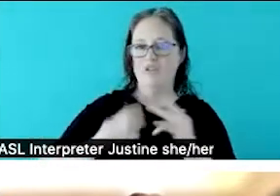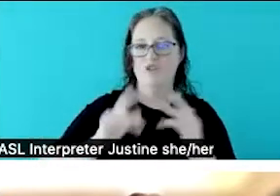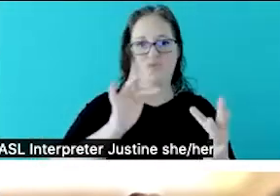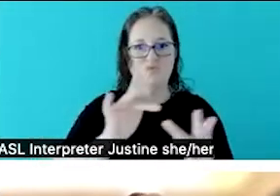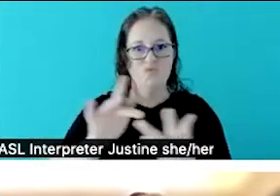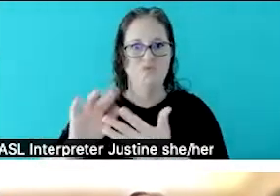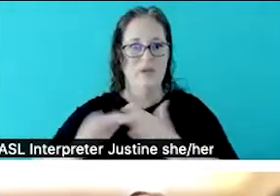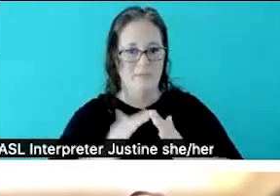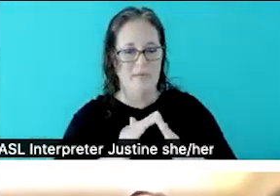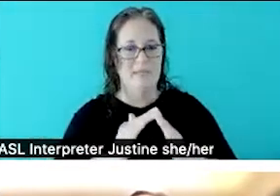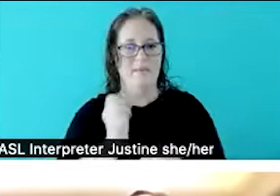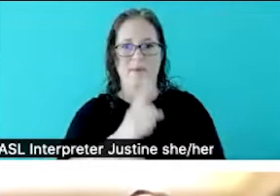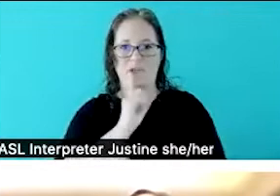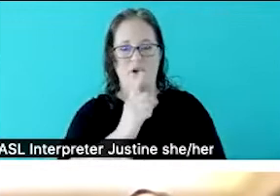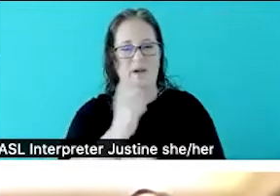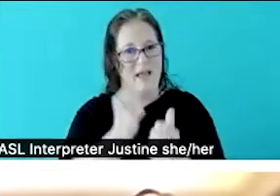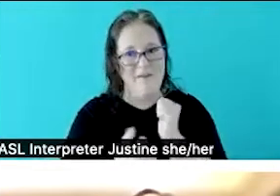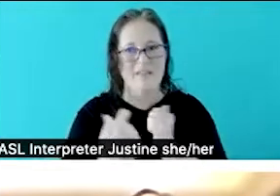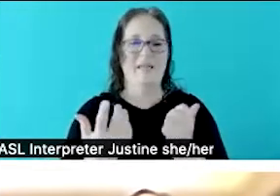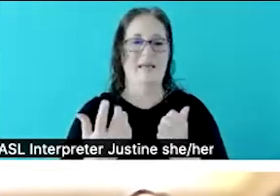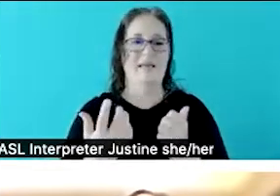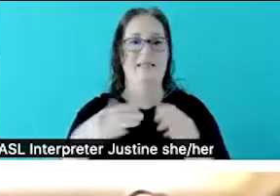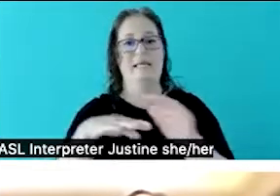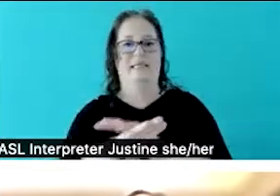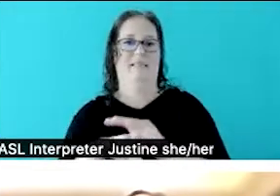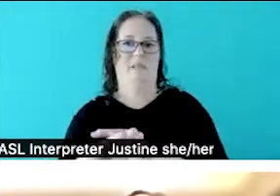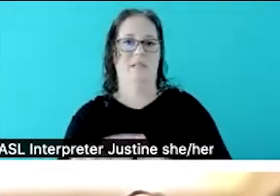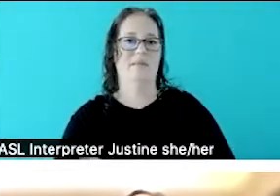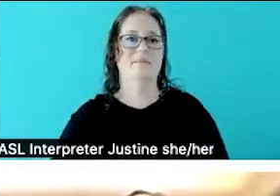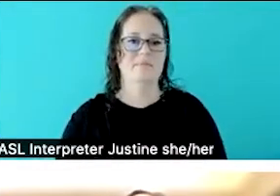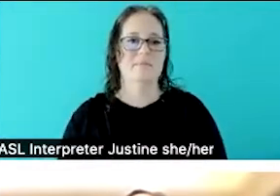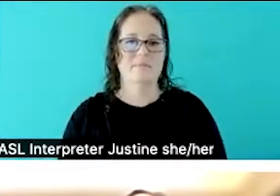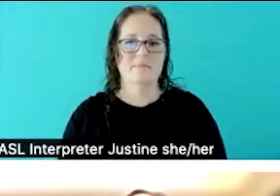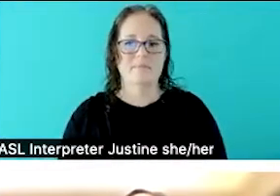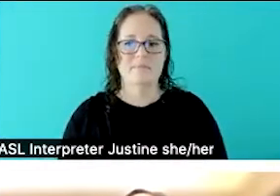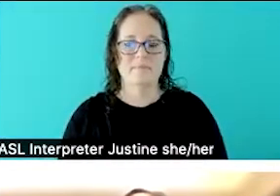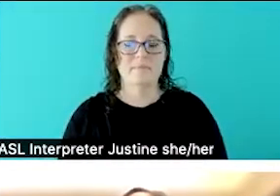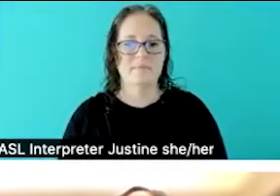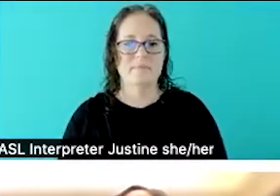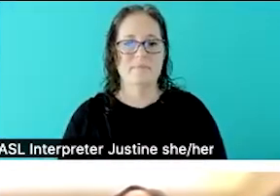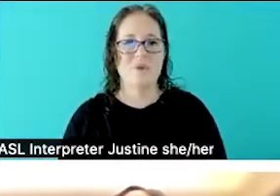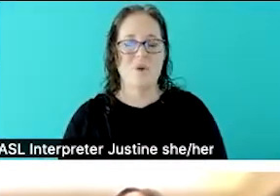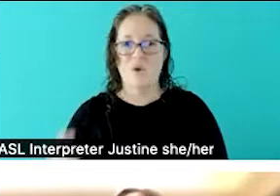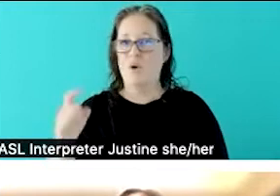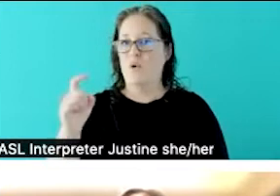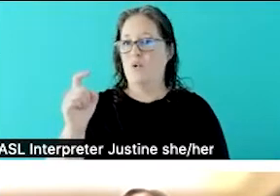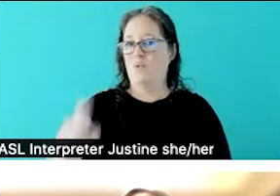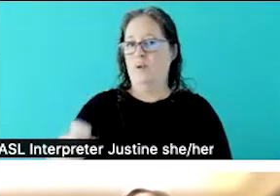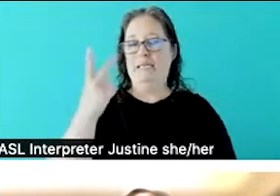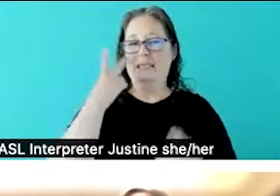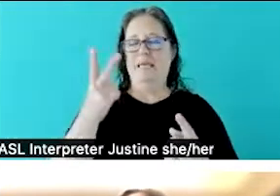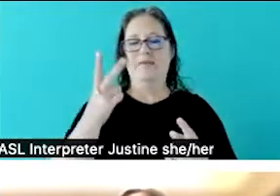it accessible everywhere. One important thing is that we need to look at it from different